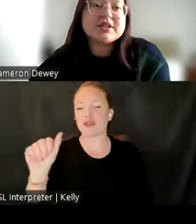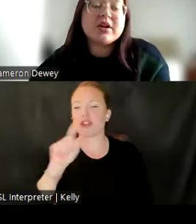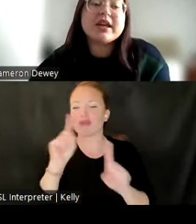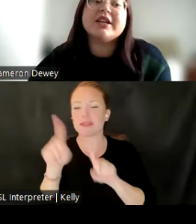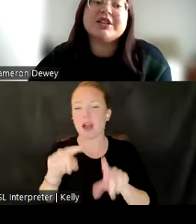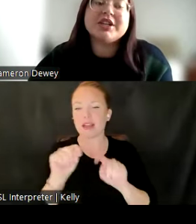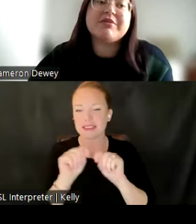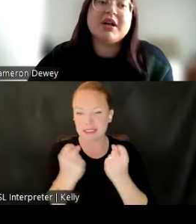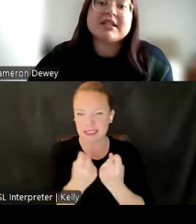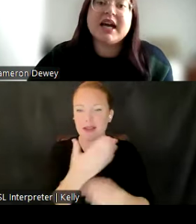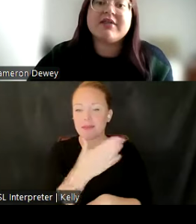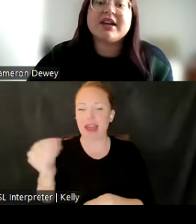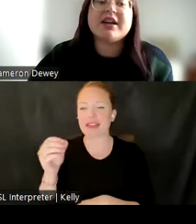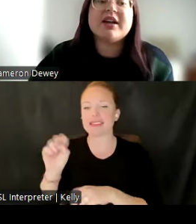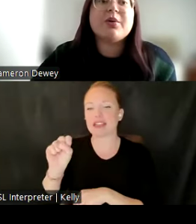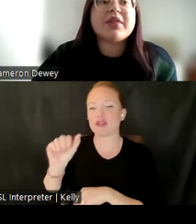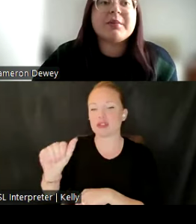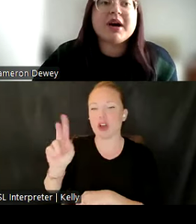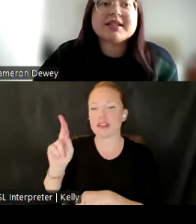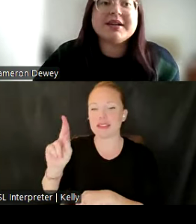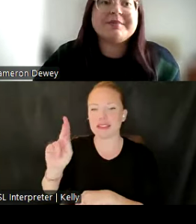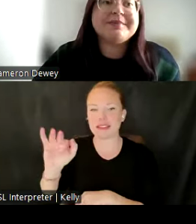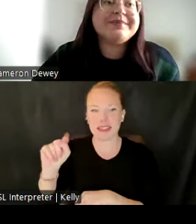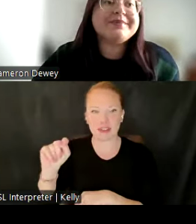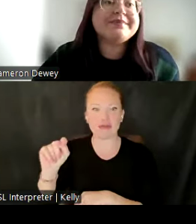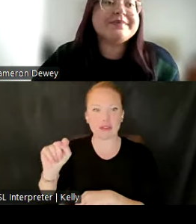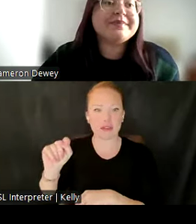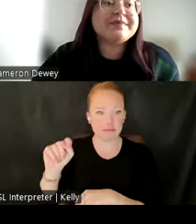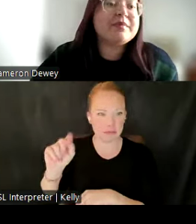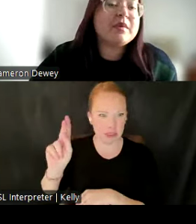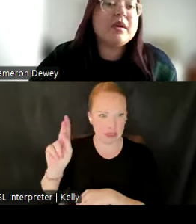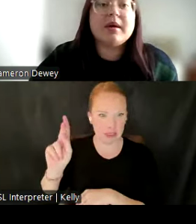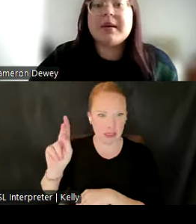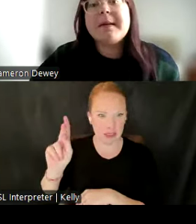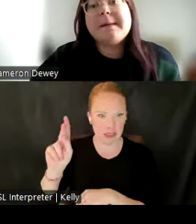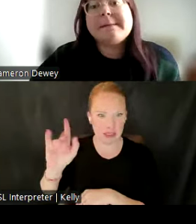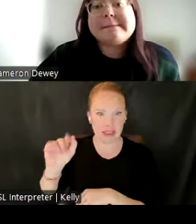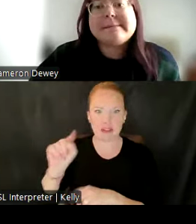Sexual Assault Kit Initiative Policy Advocate with MCASA.